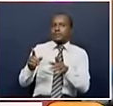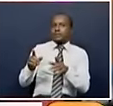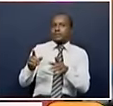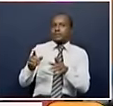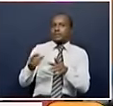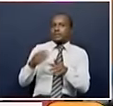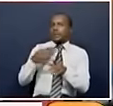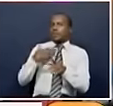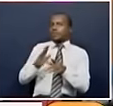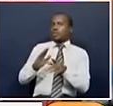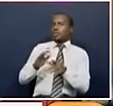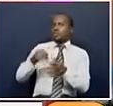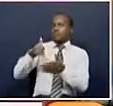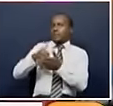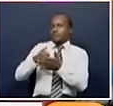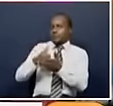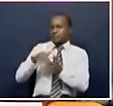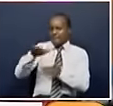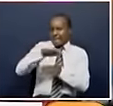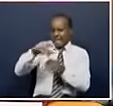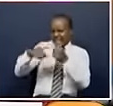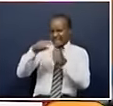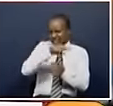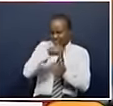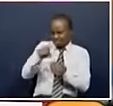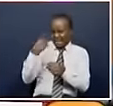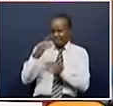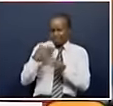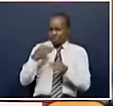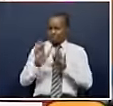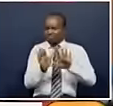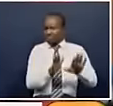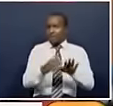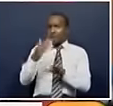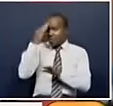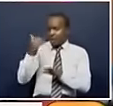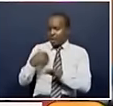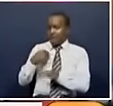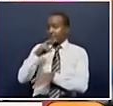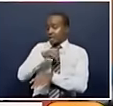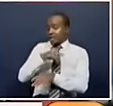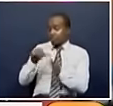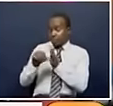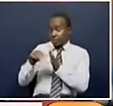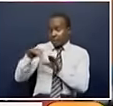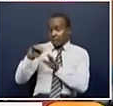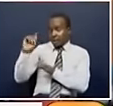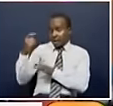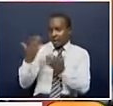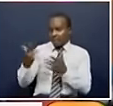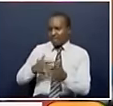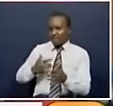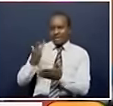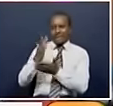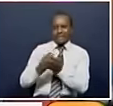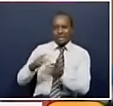don't want to be involved in those particular areas? Because we do know that there's an attitude problem amongst the youth in this country where they feel some jobs